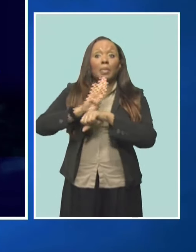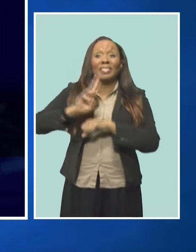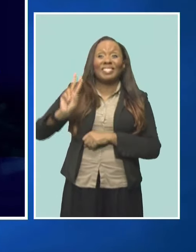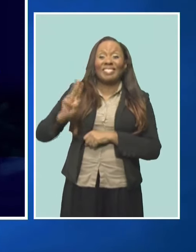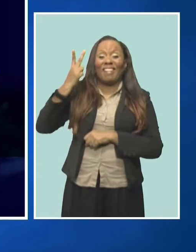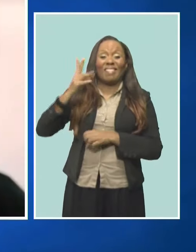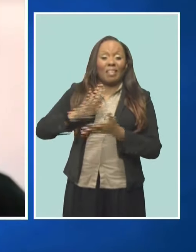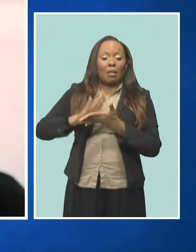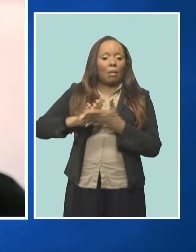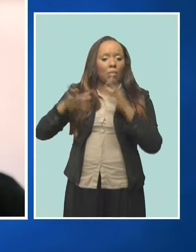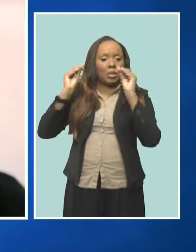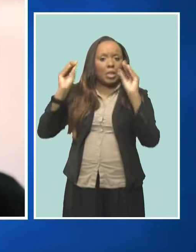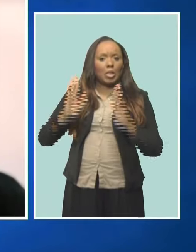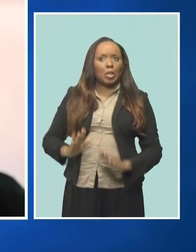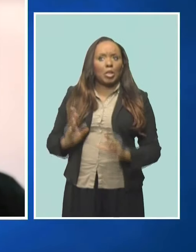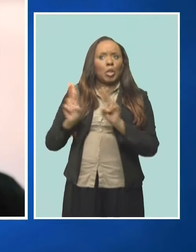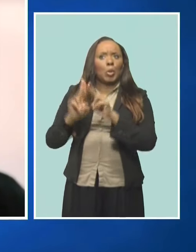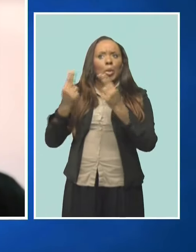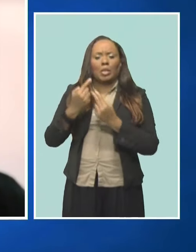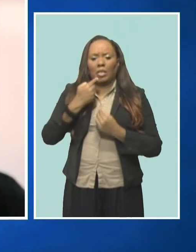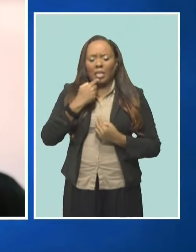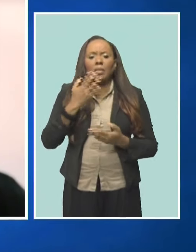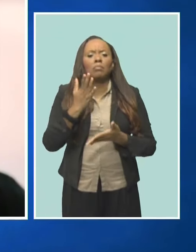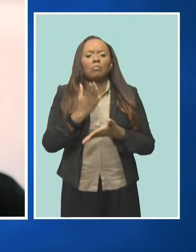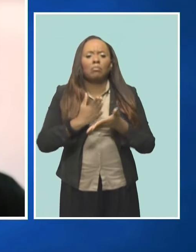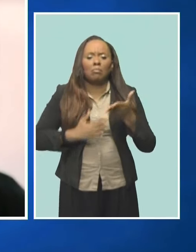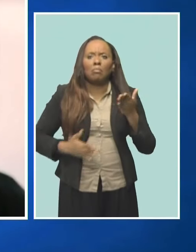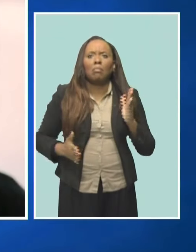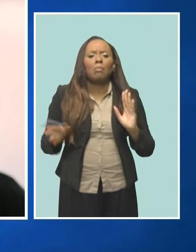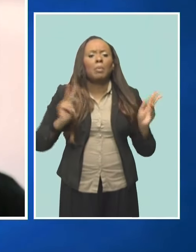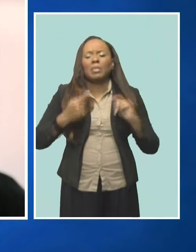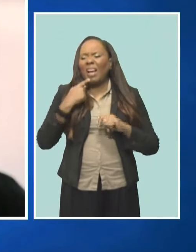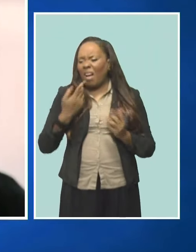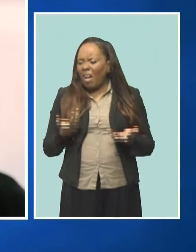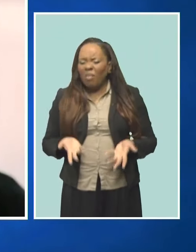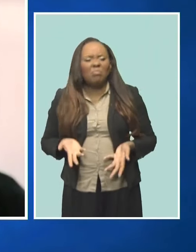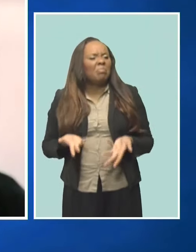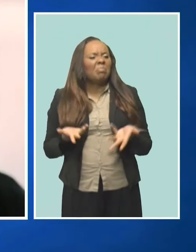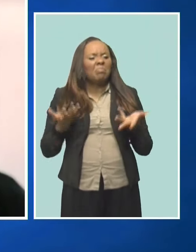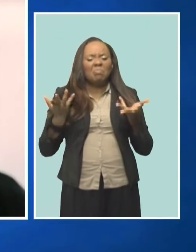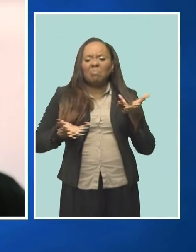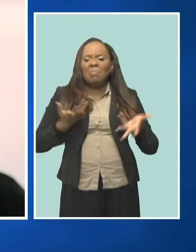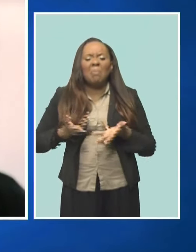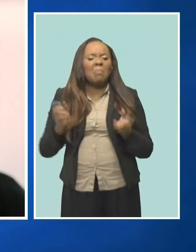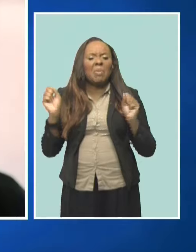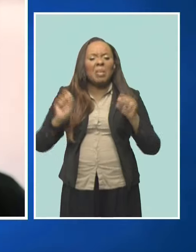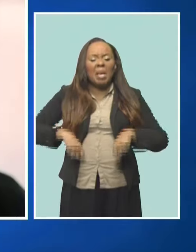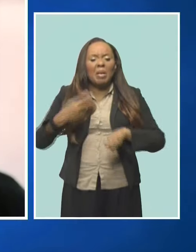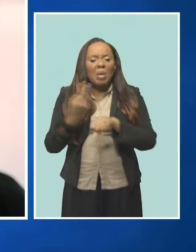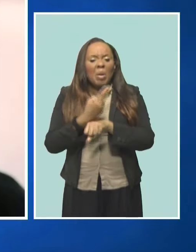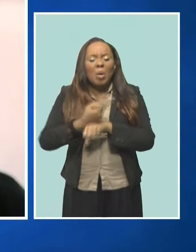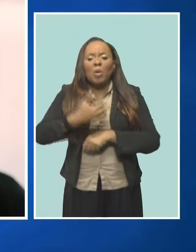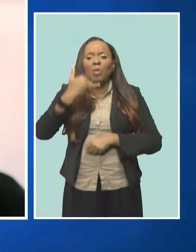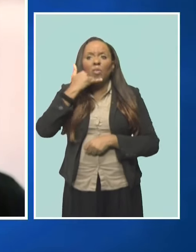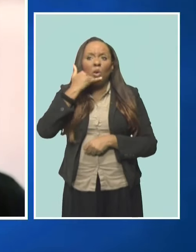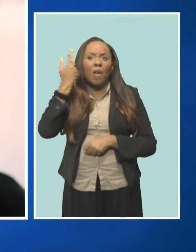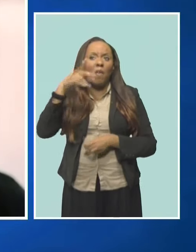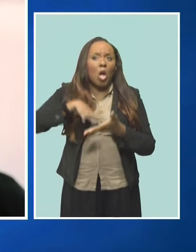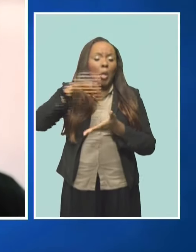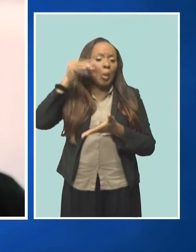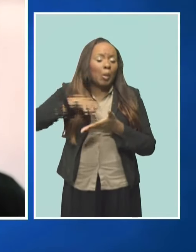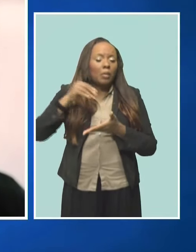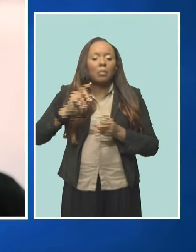Redmond, says, while some people may argue there is a place for cell phone usage to enhance the teaching learning process, it must happen